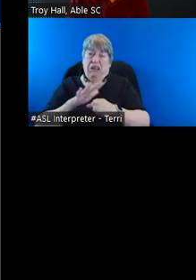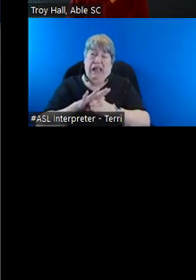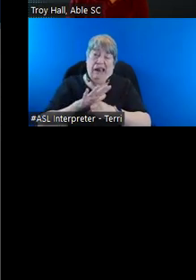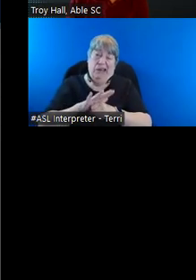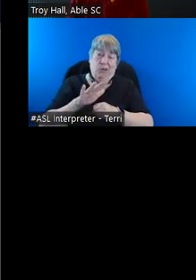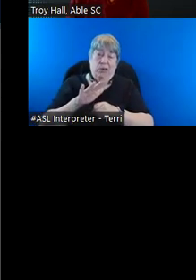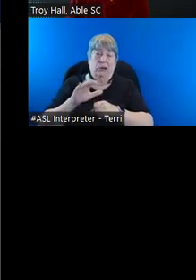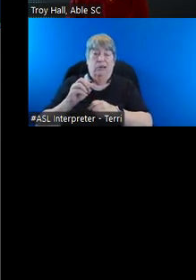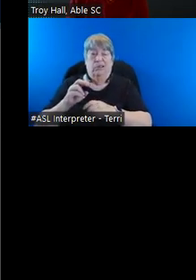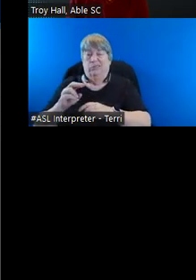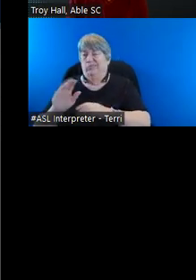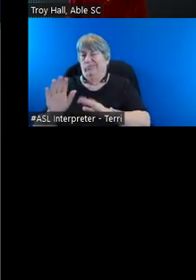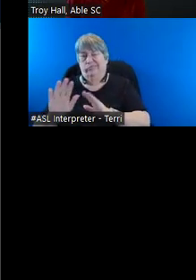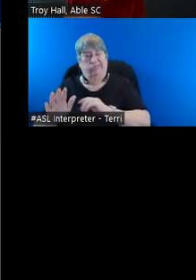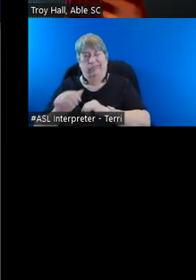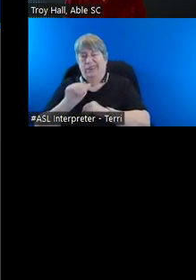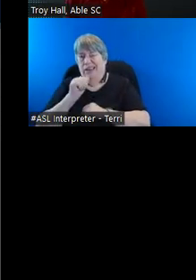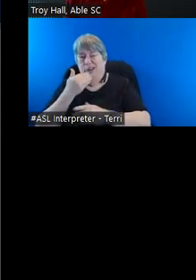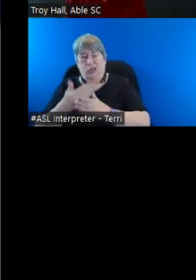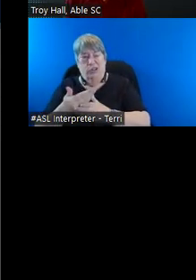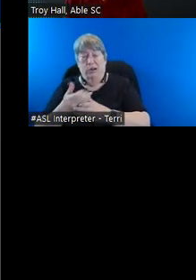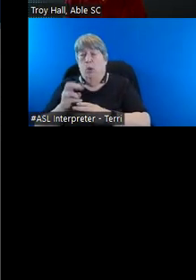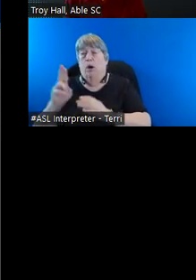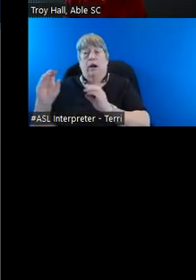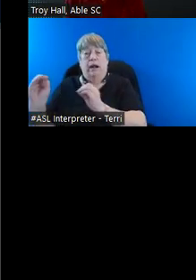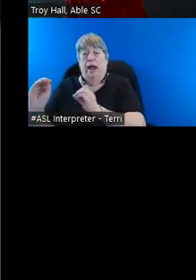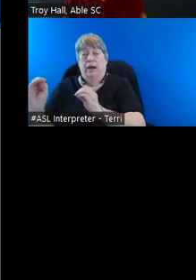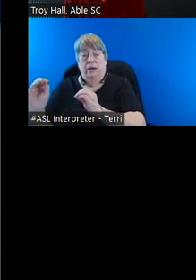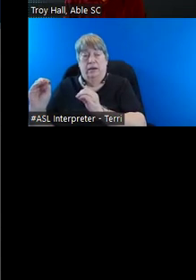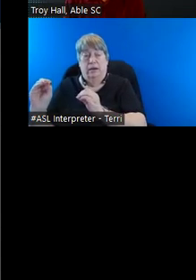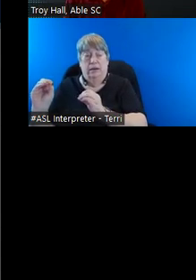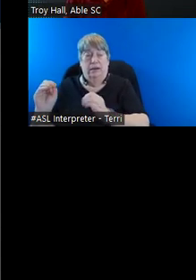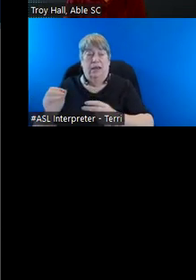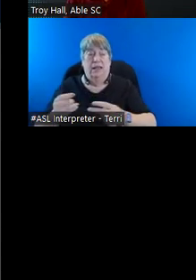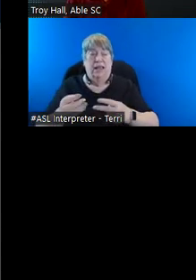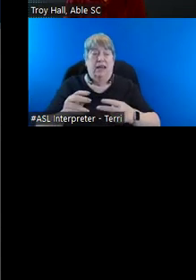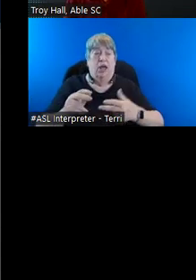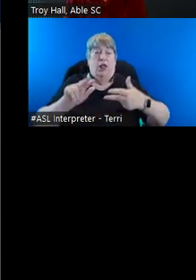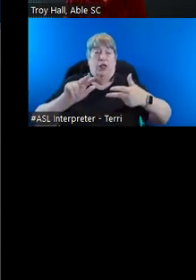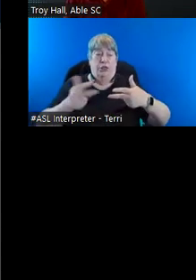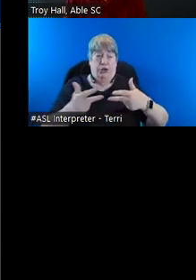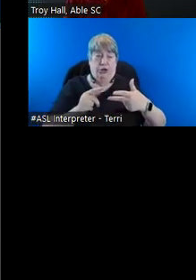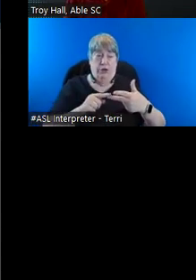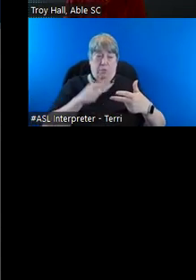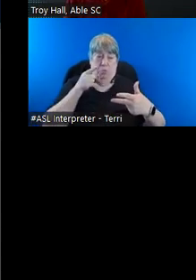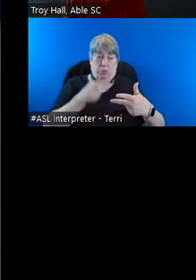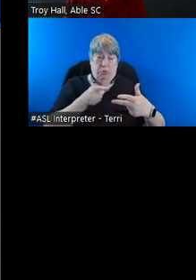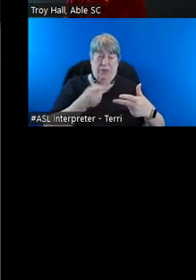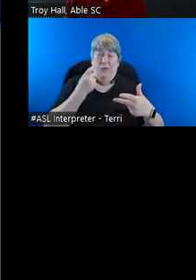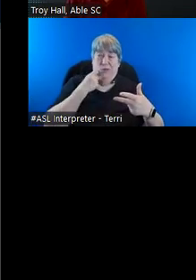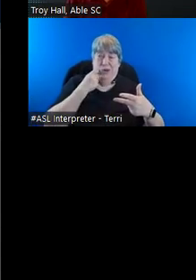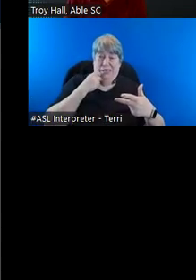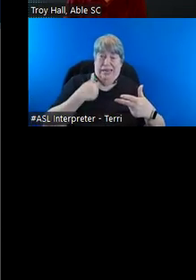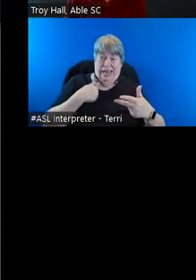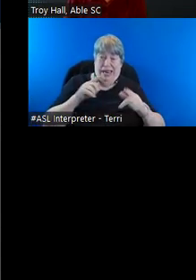A simpler version of that would be in a more recent survey that they quoted of 541 professionals at CILs,